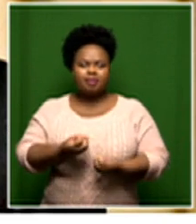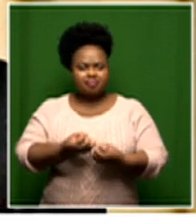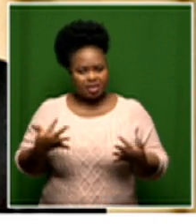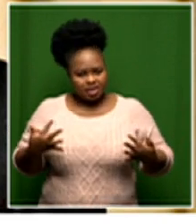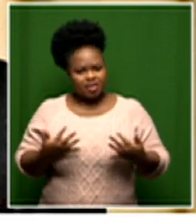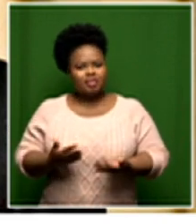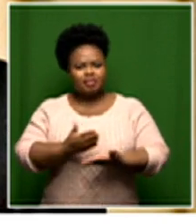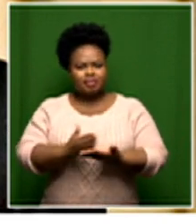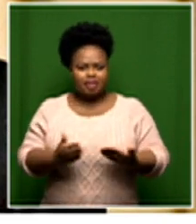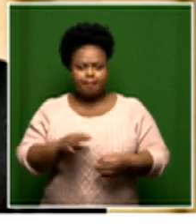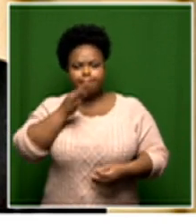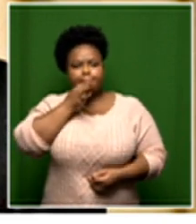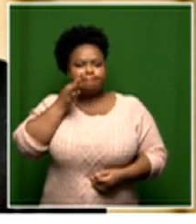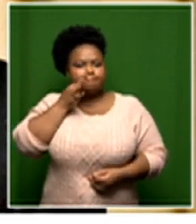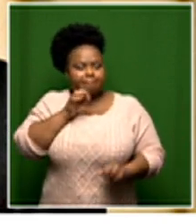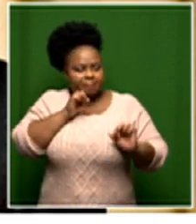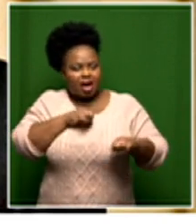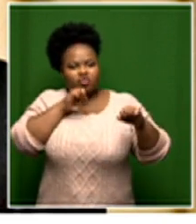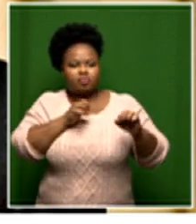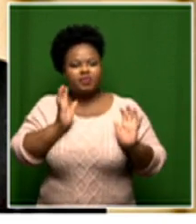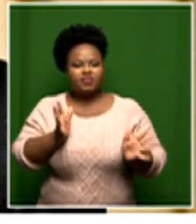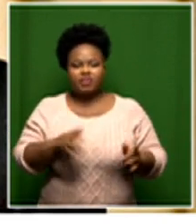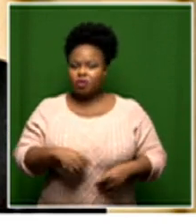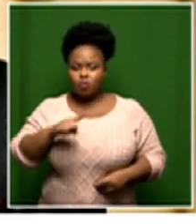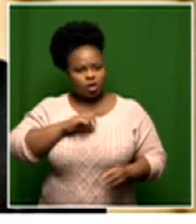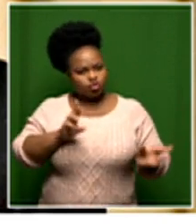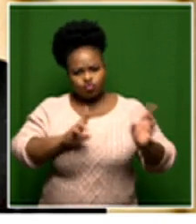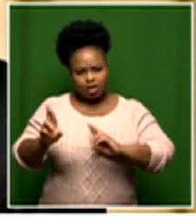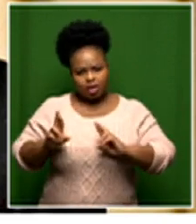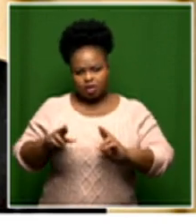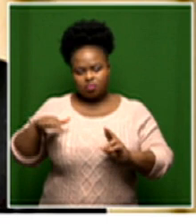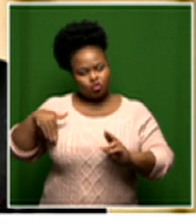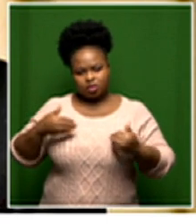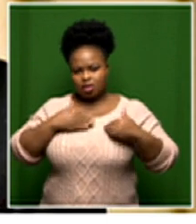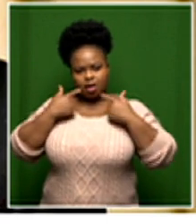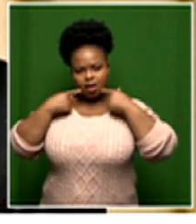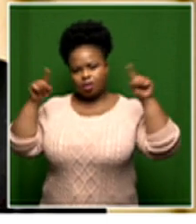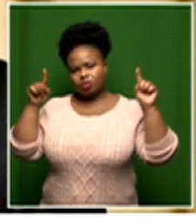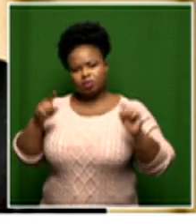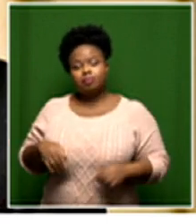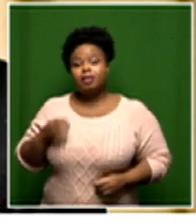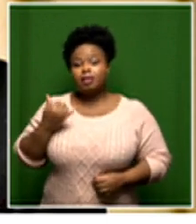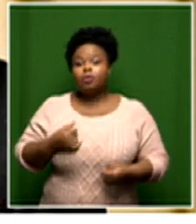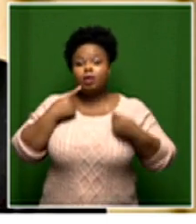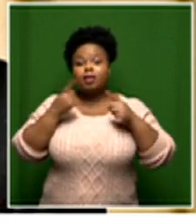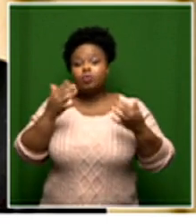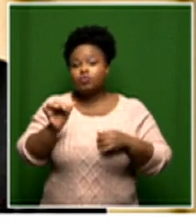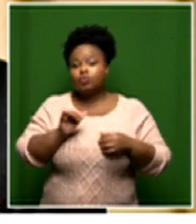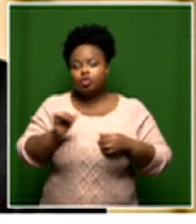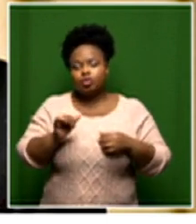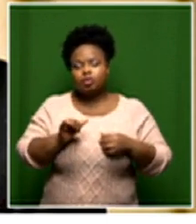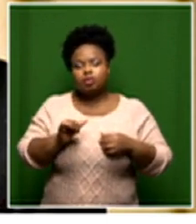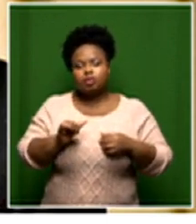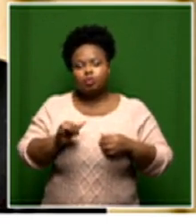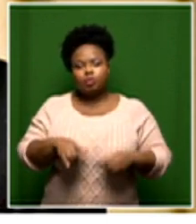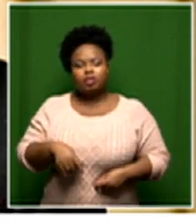in the non-disclosure agreements, which we are not ready to announce. But the one, for example, that we announced, we had to ask